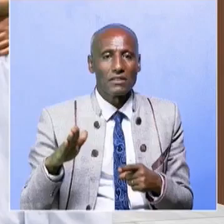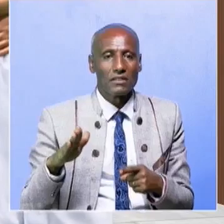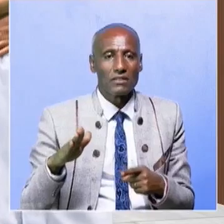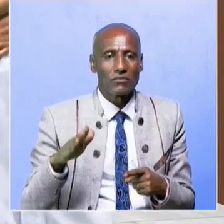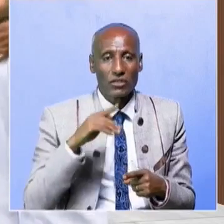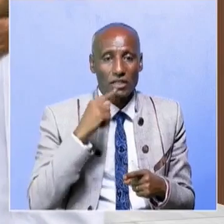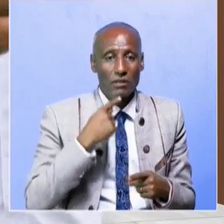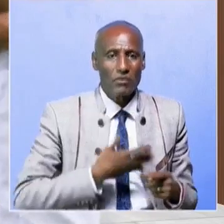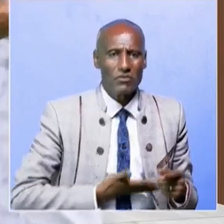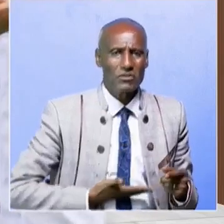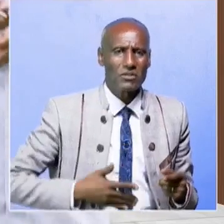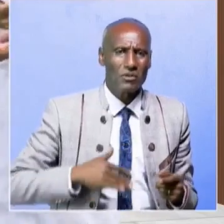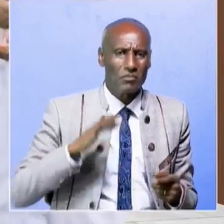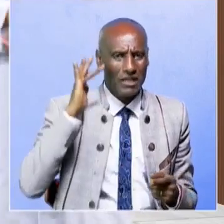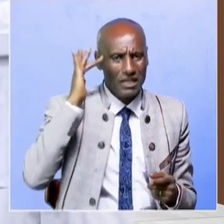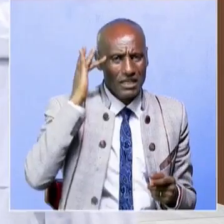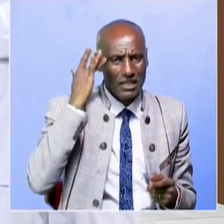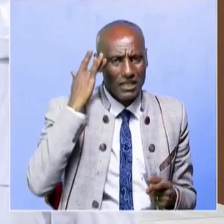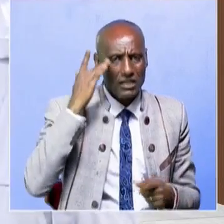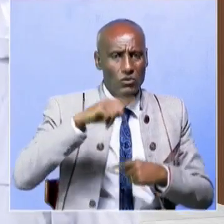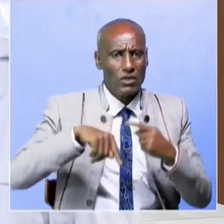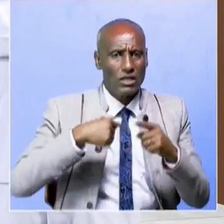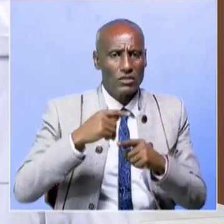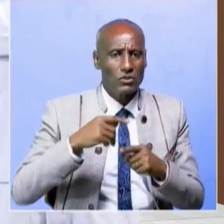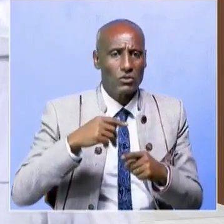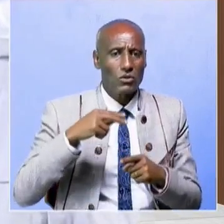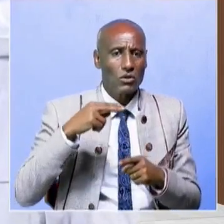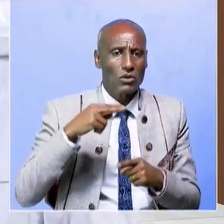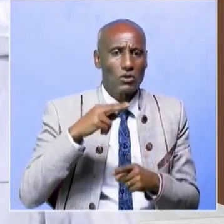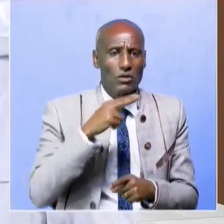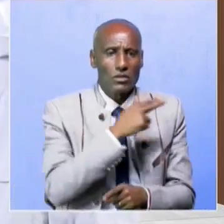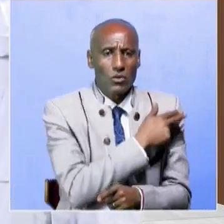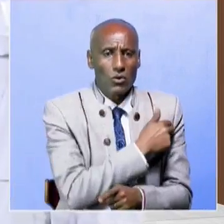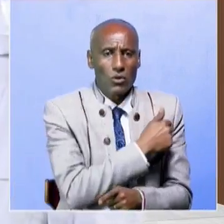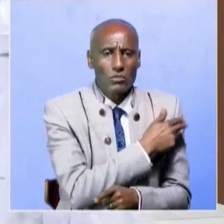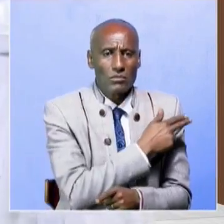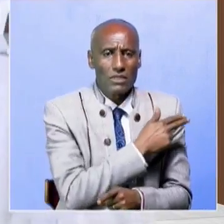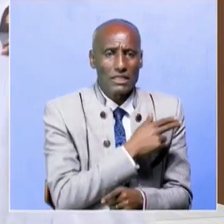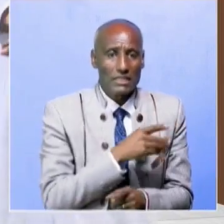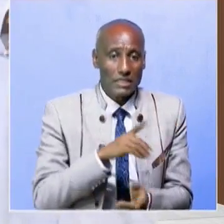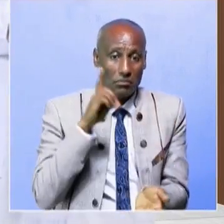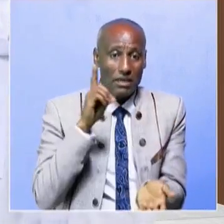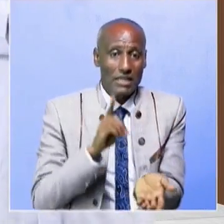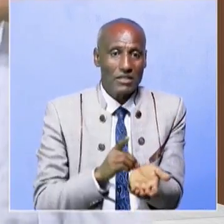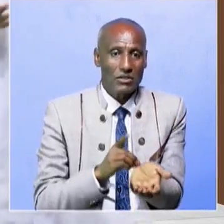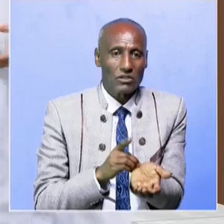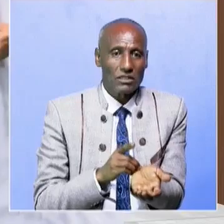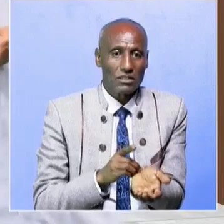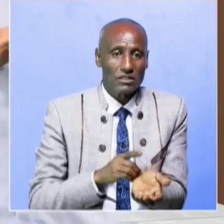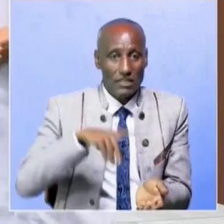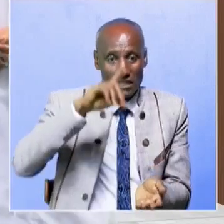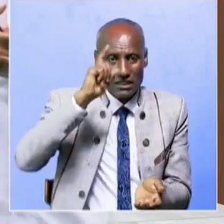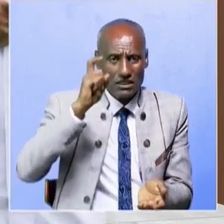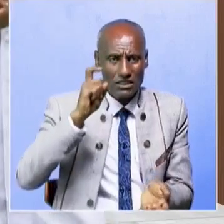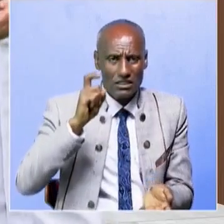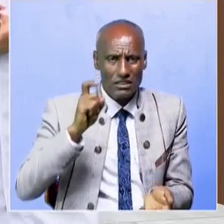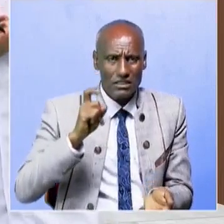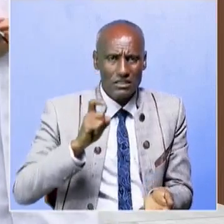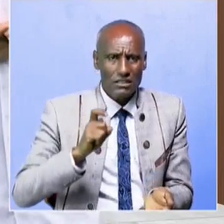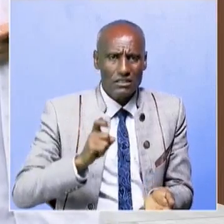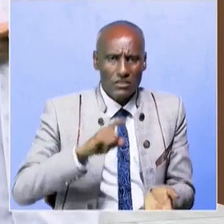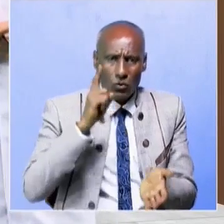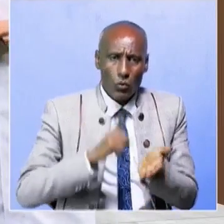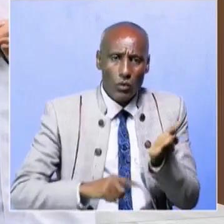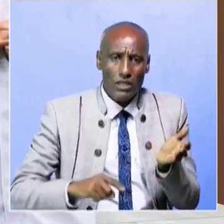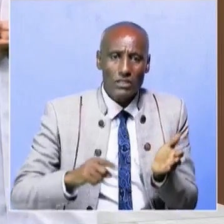stomach ache and you went to the hospital to get checked by the doctor. And if the doctor asks you, what food